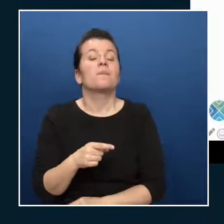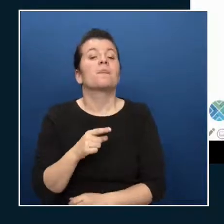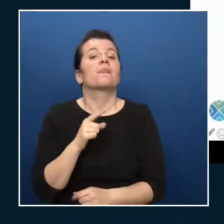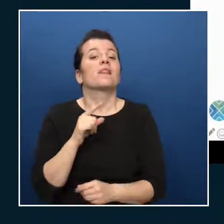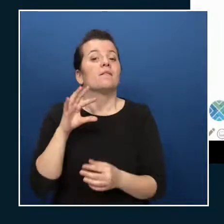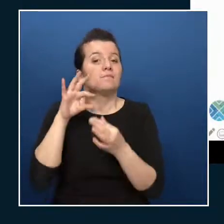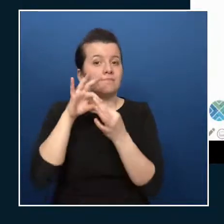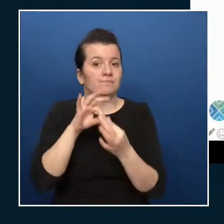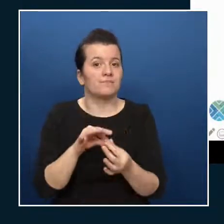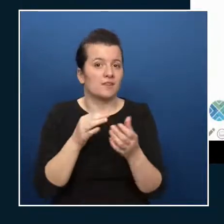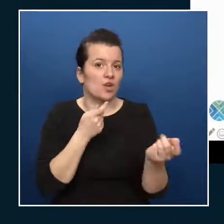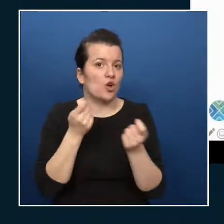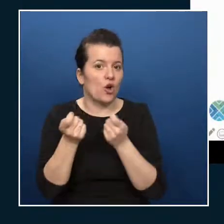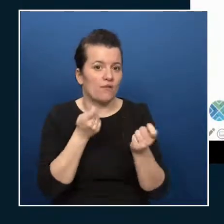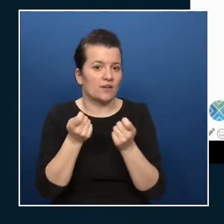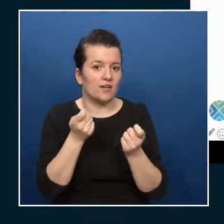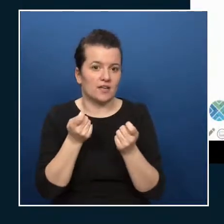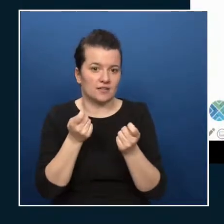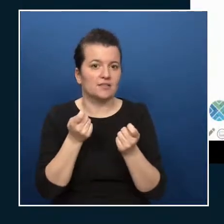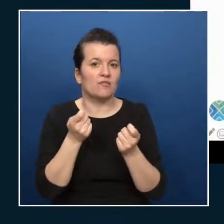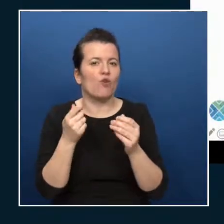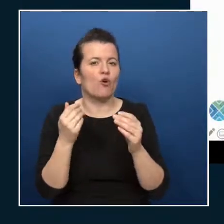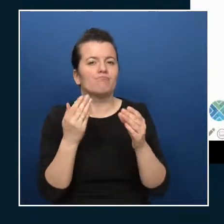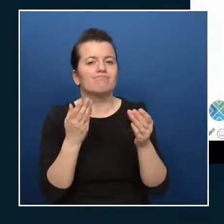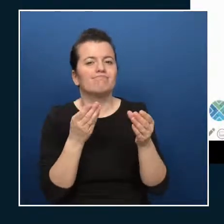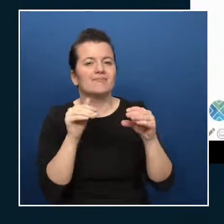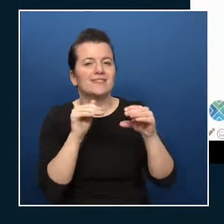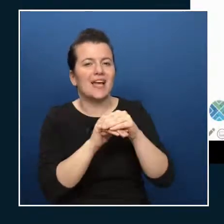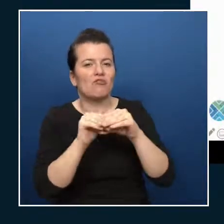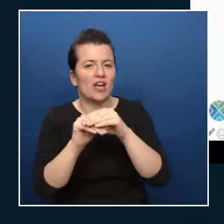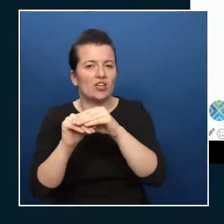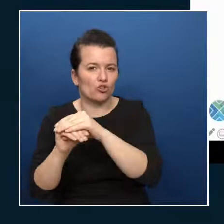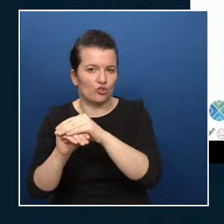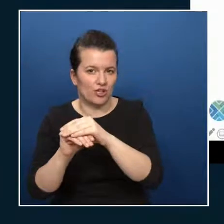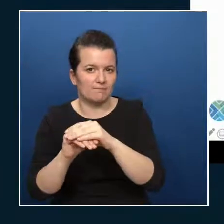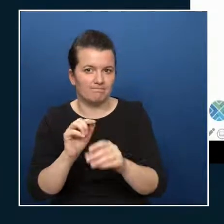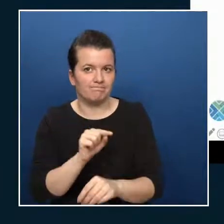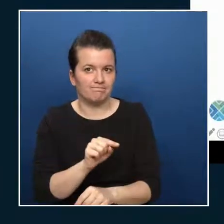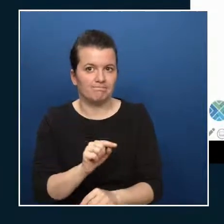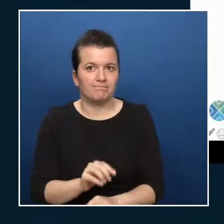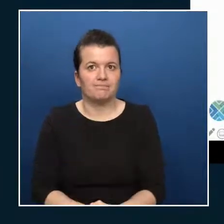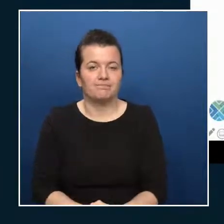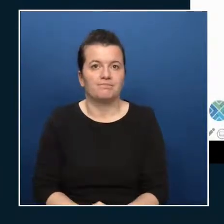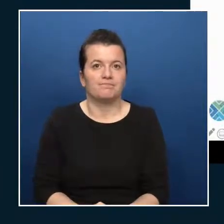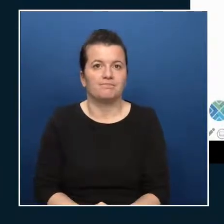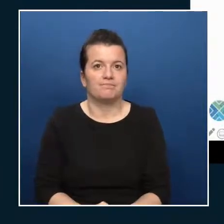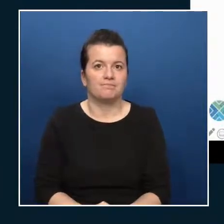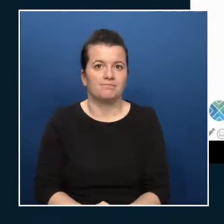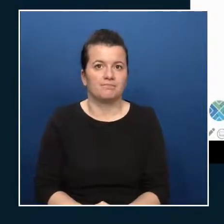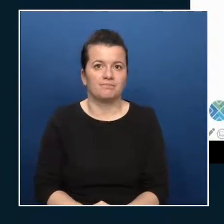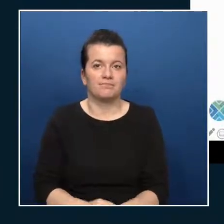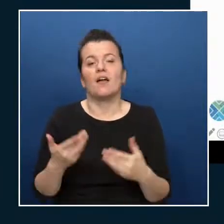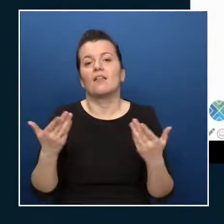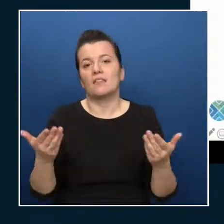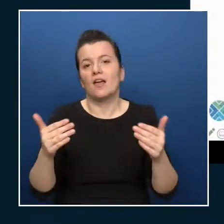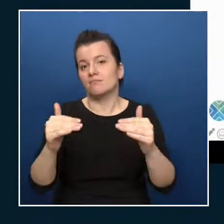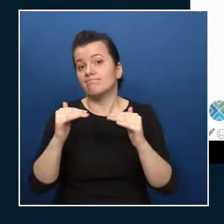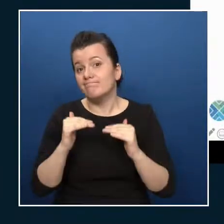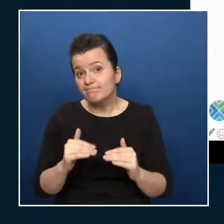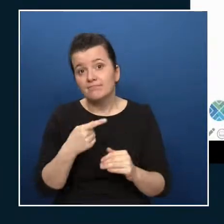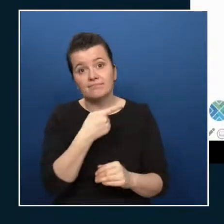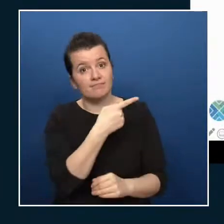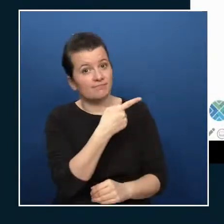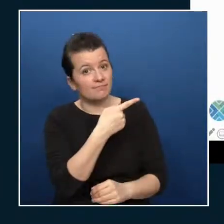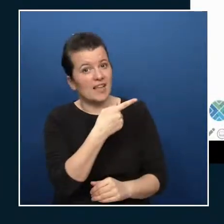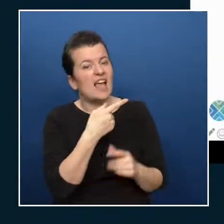level. And you can create different management groups beneath the tenant root